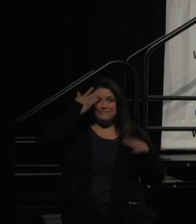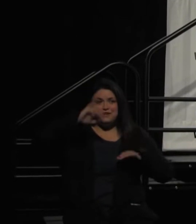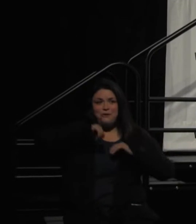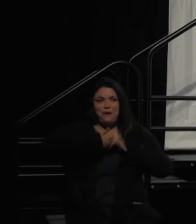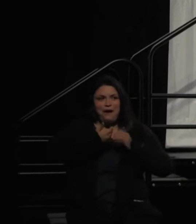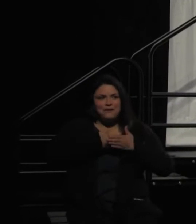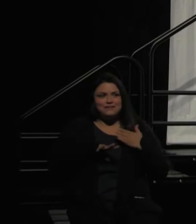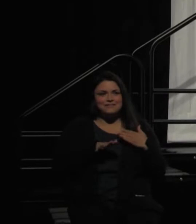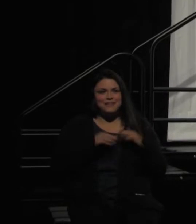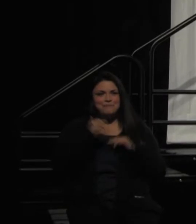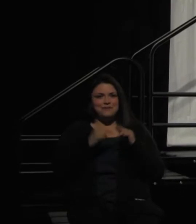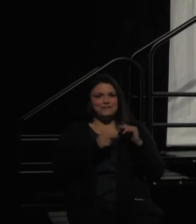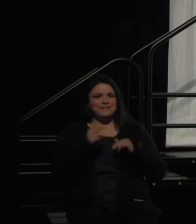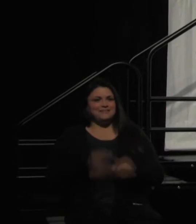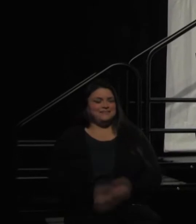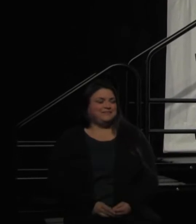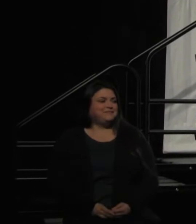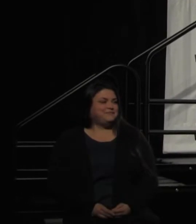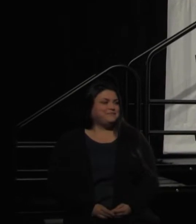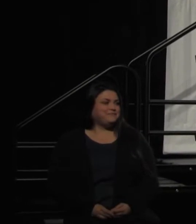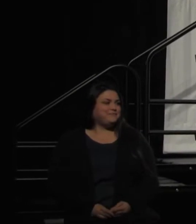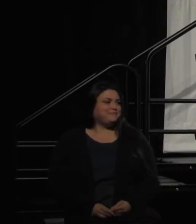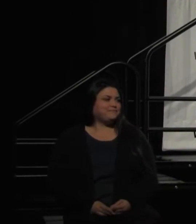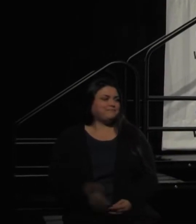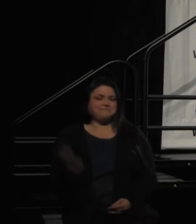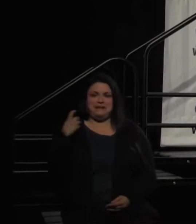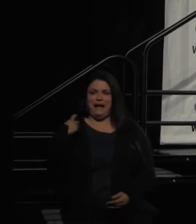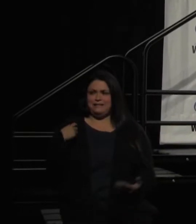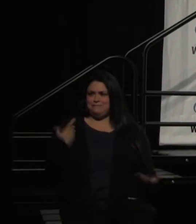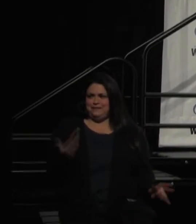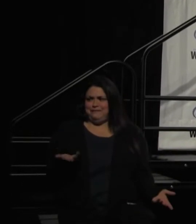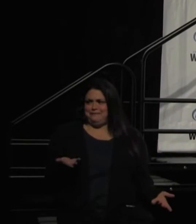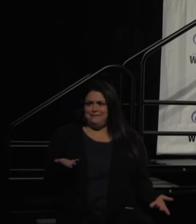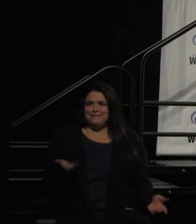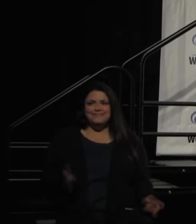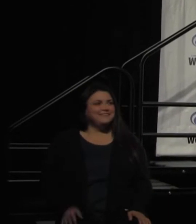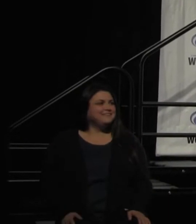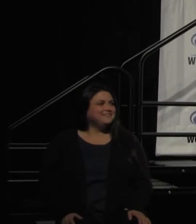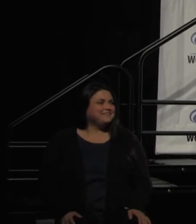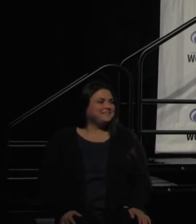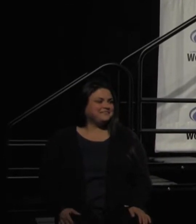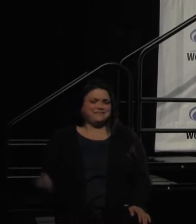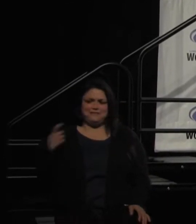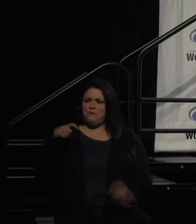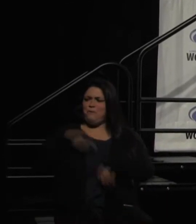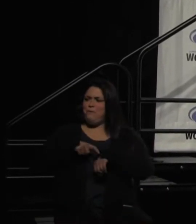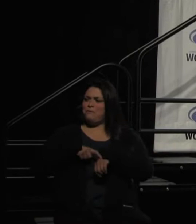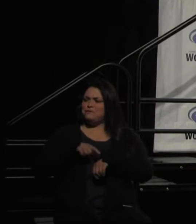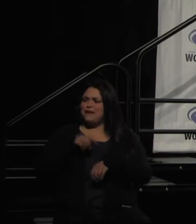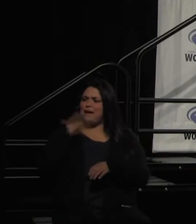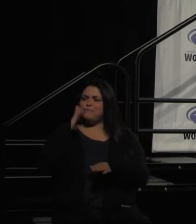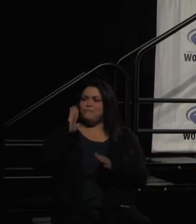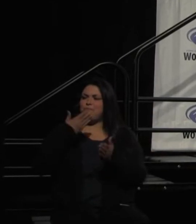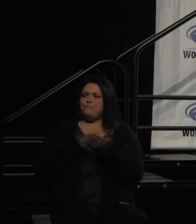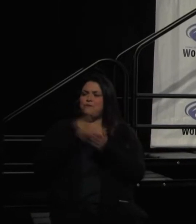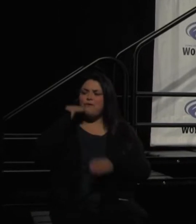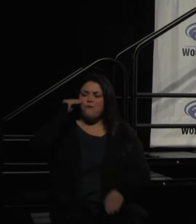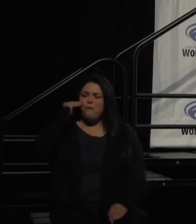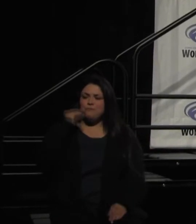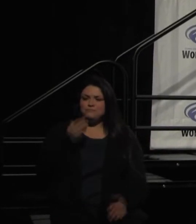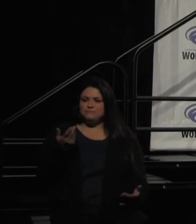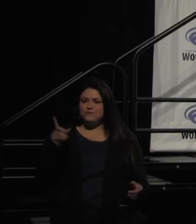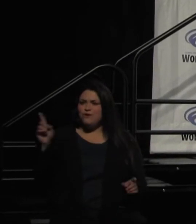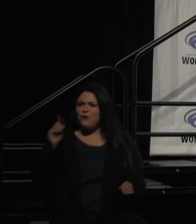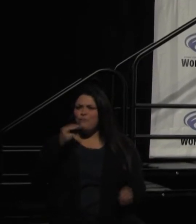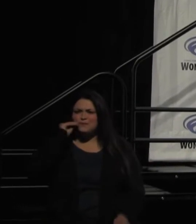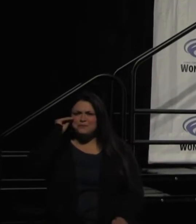building. Yeah. And they asked me, she just asked me, what time are you going to be home? Where's